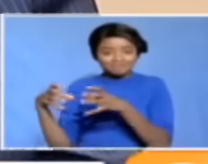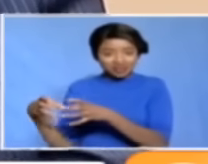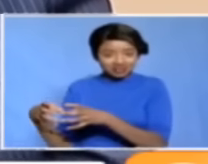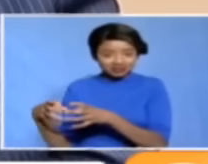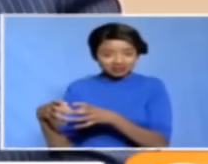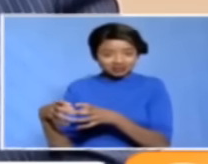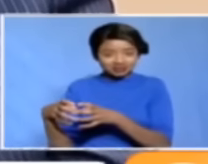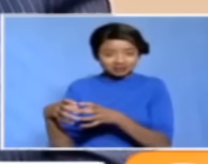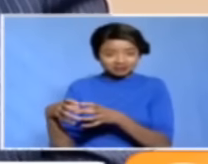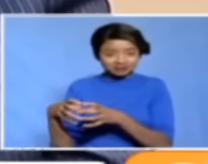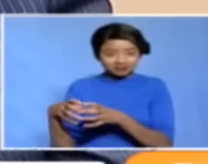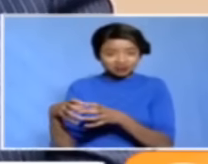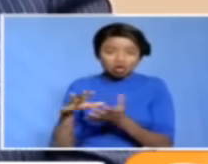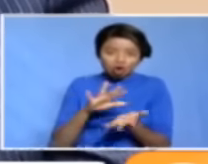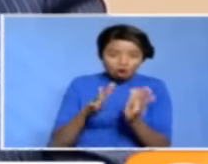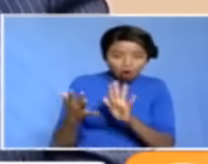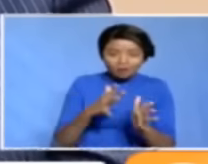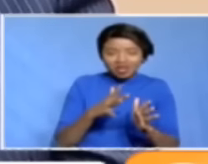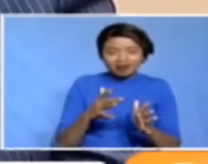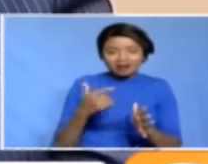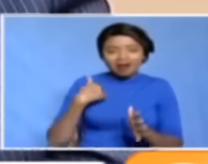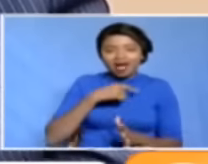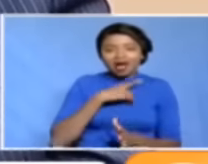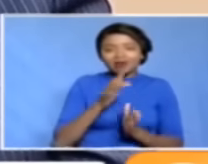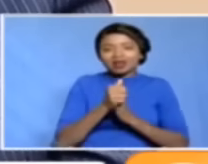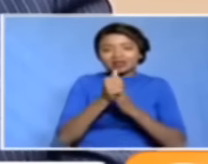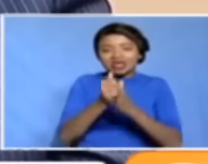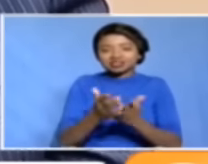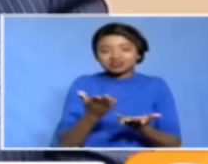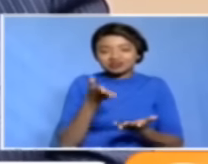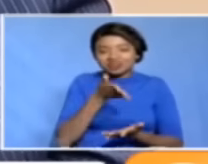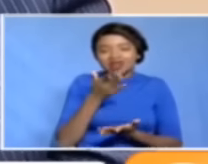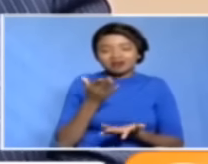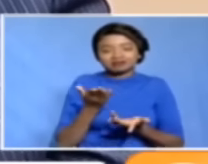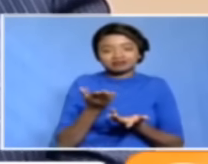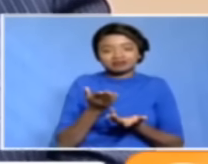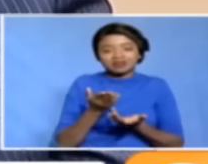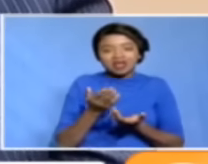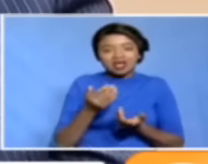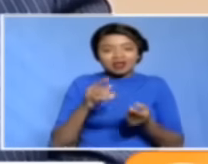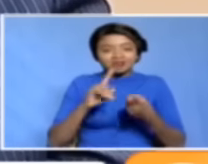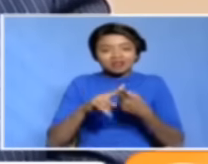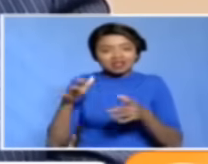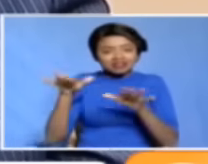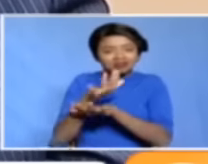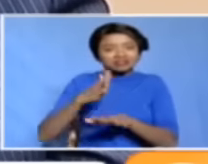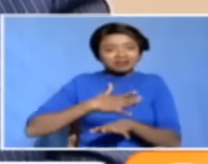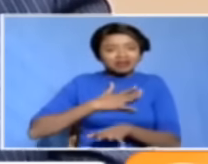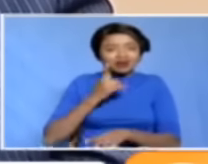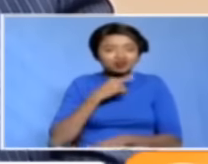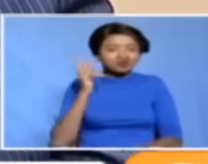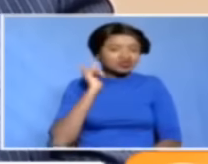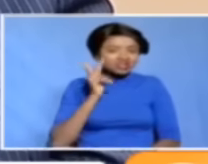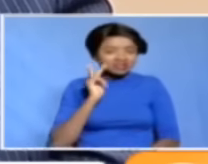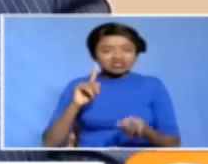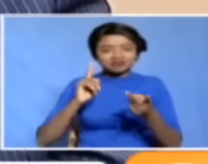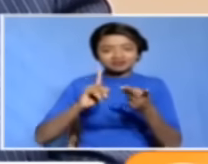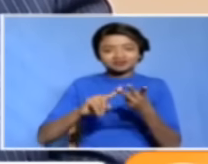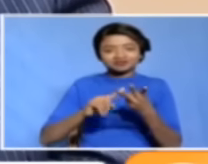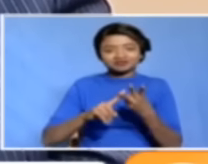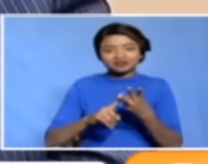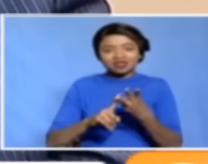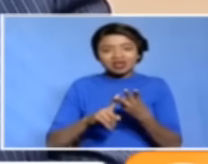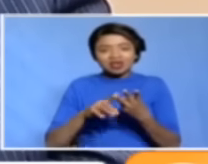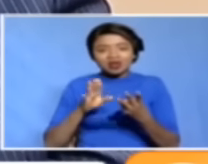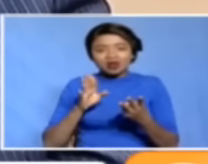compare our party leadership in the House. You have me, my deputy is Akisi, our whip is Aluya. Our deputy